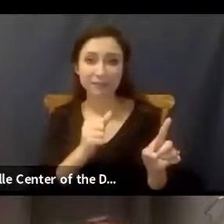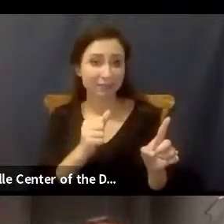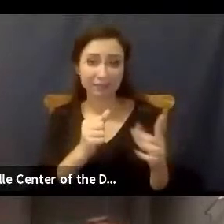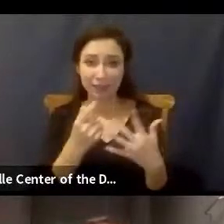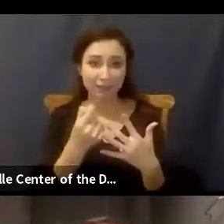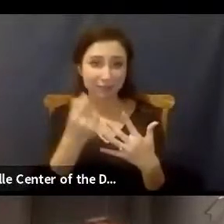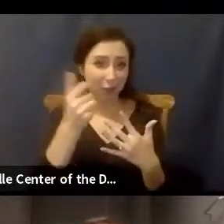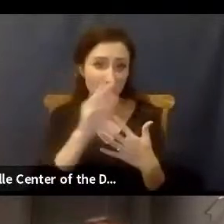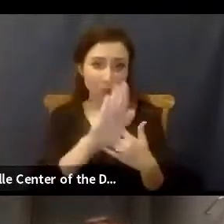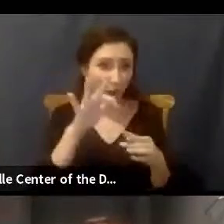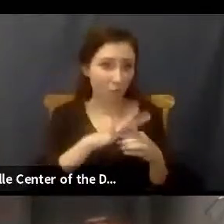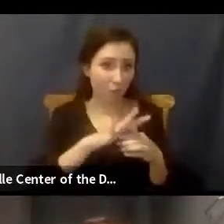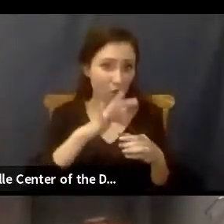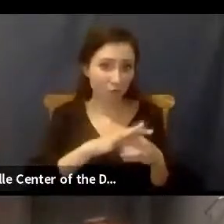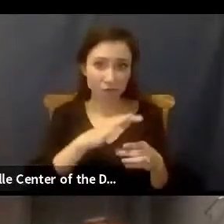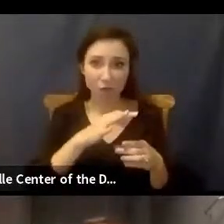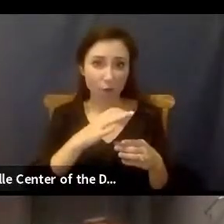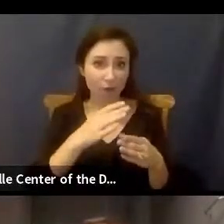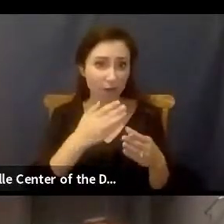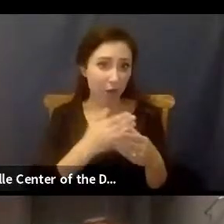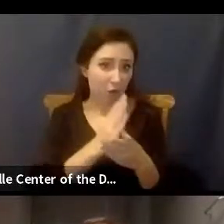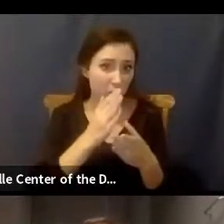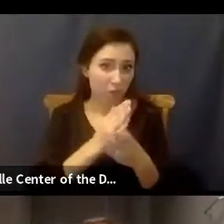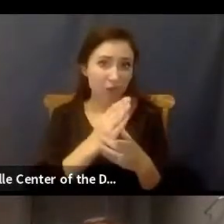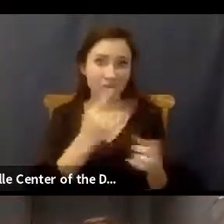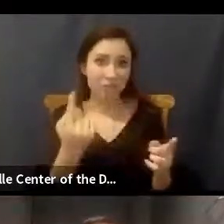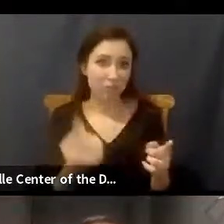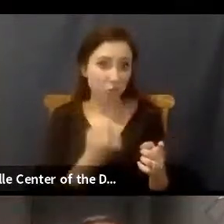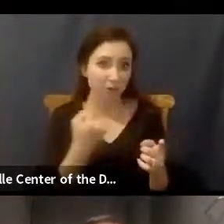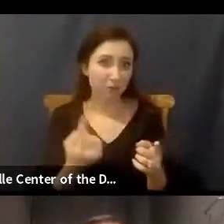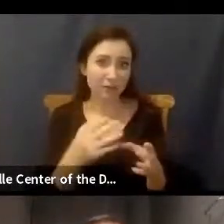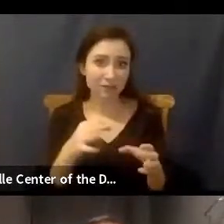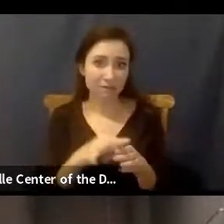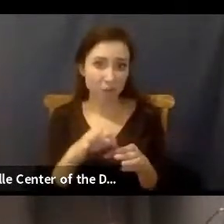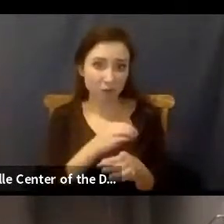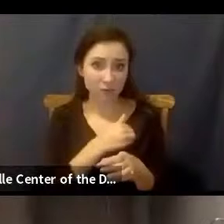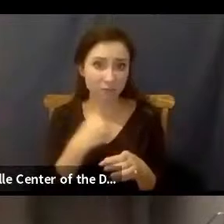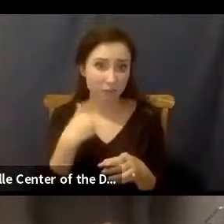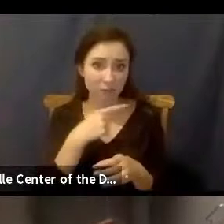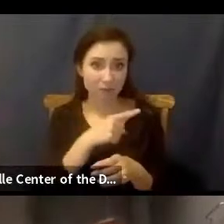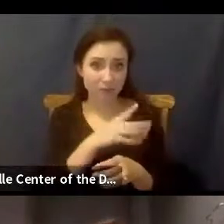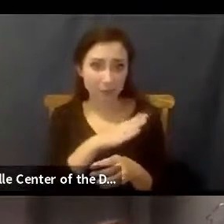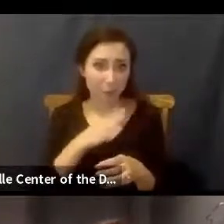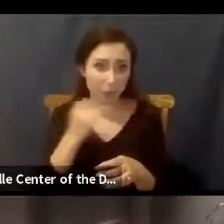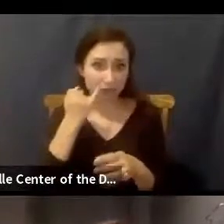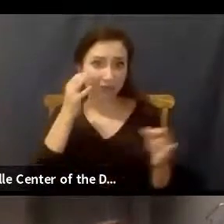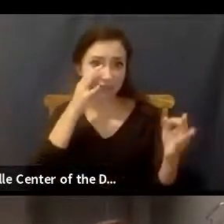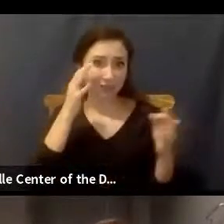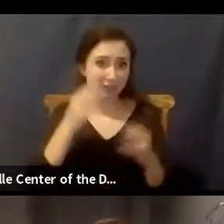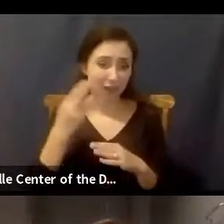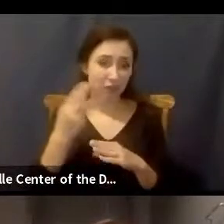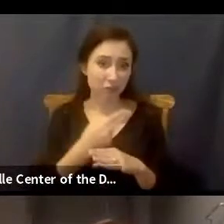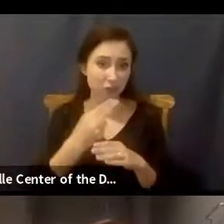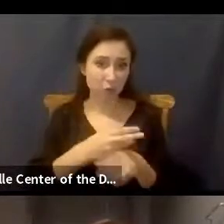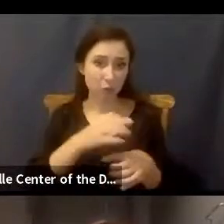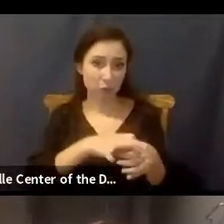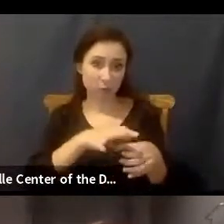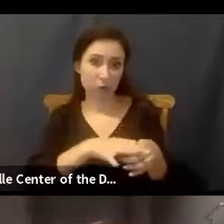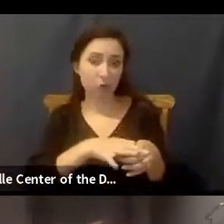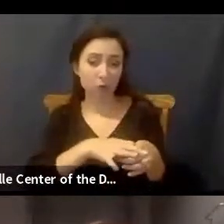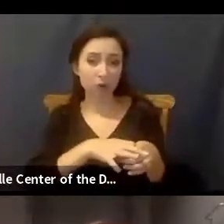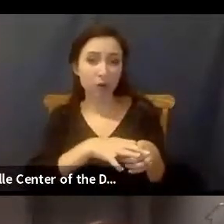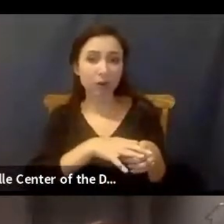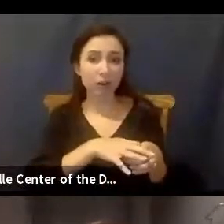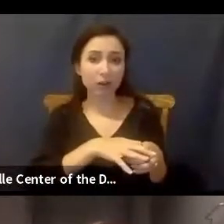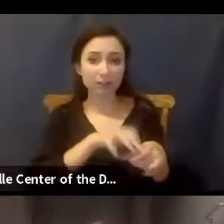voting rights. She has always been a voting member of this board should she have chosen to exercise the vote. And I just said